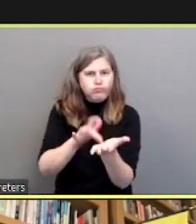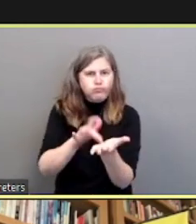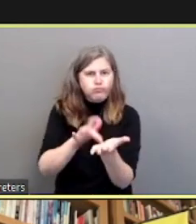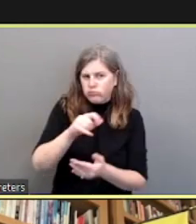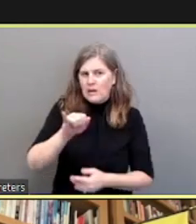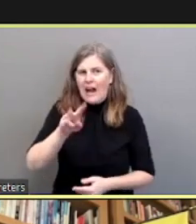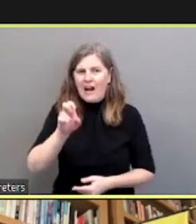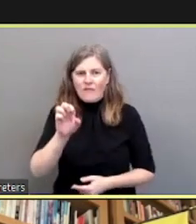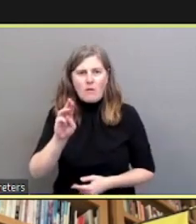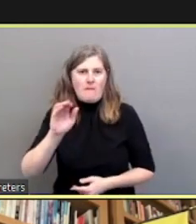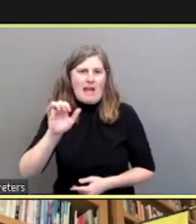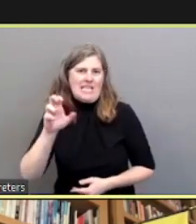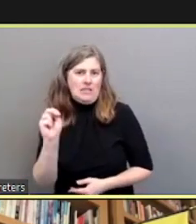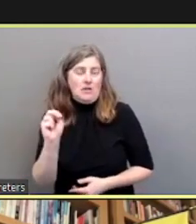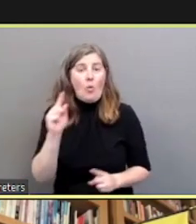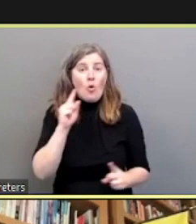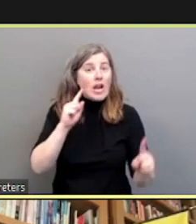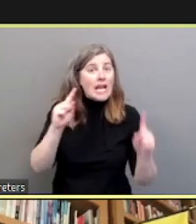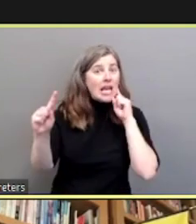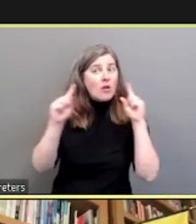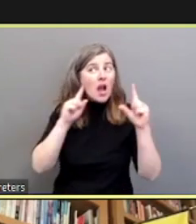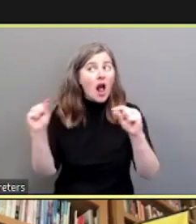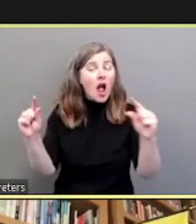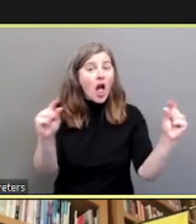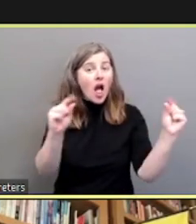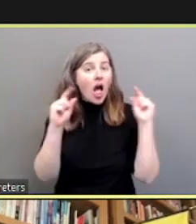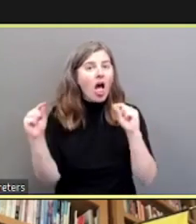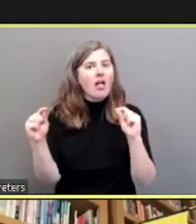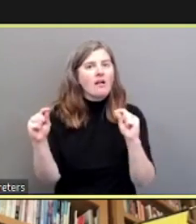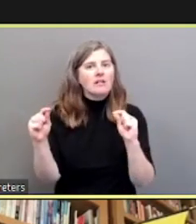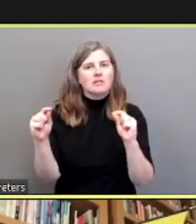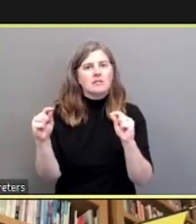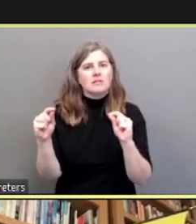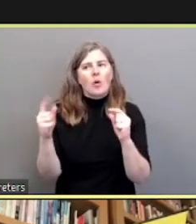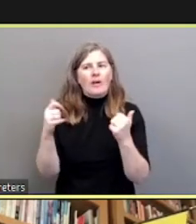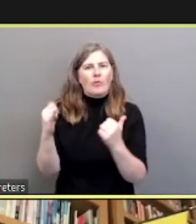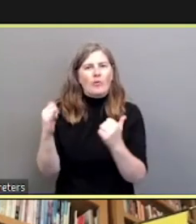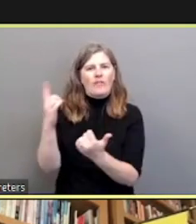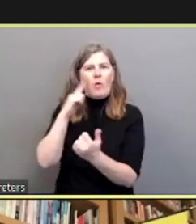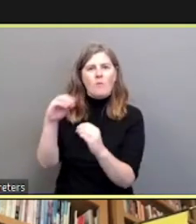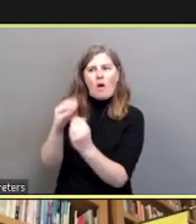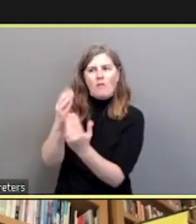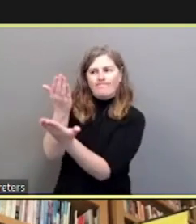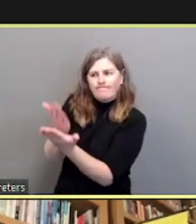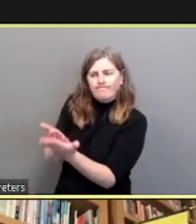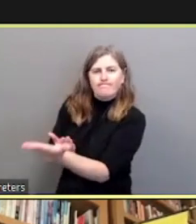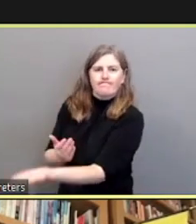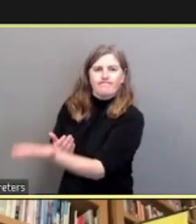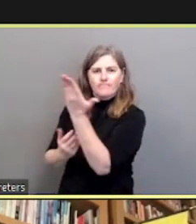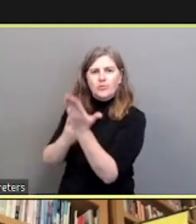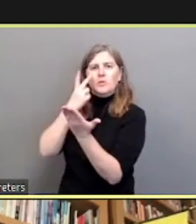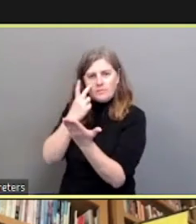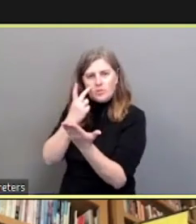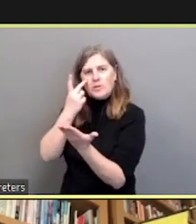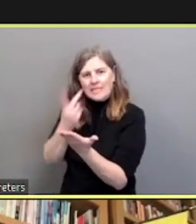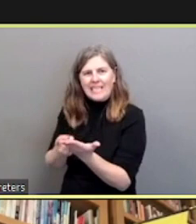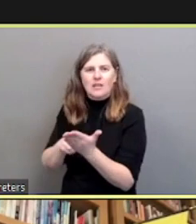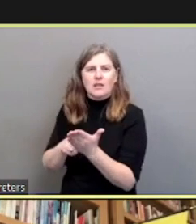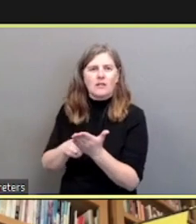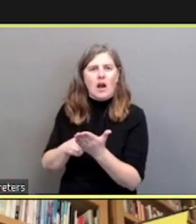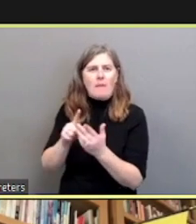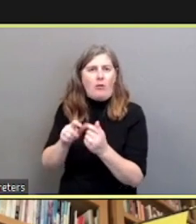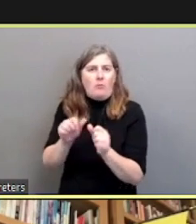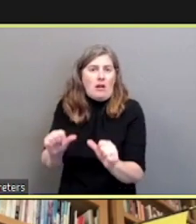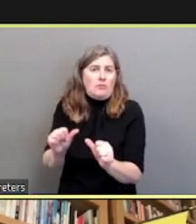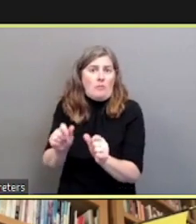at least we are hearing about, and hopefully we'll have more documentation in the coming weeks when we get the death certificate about potential